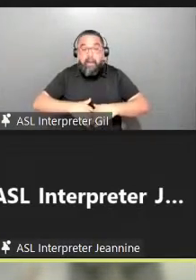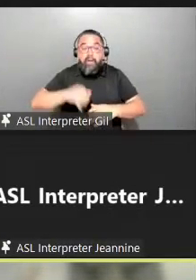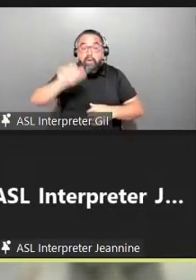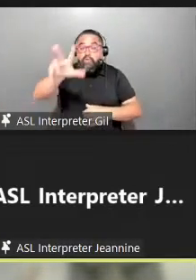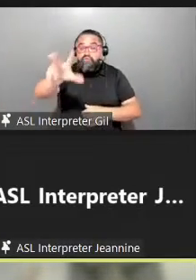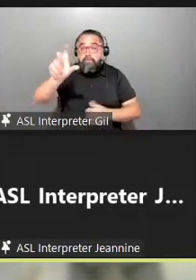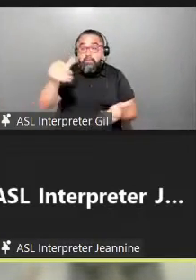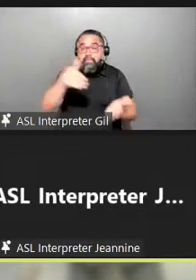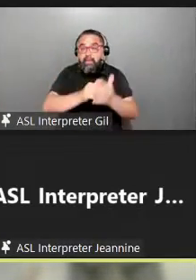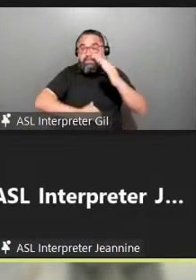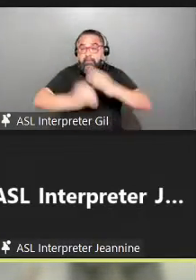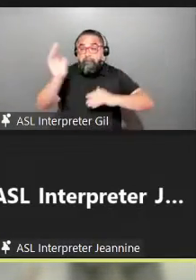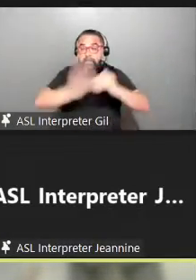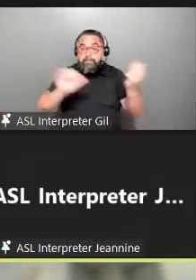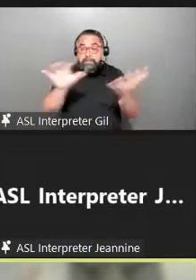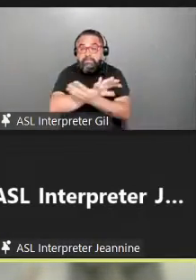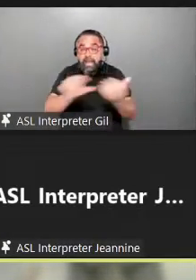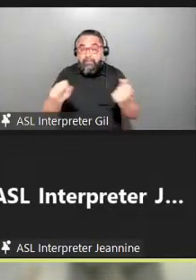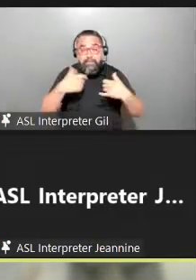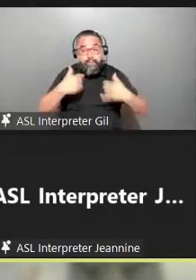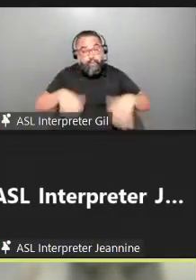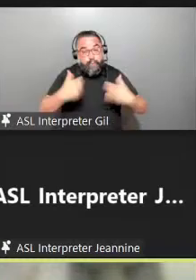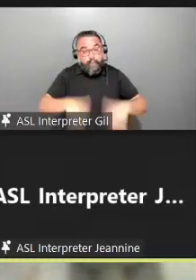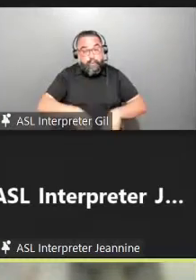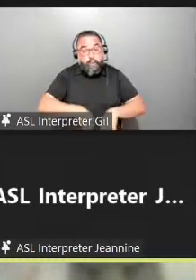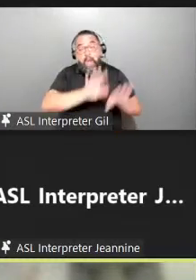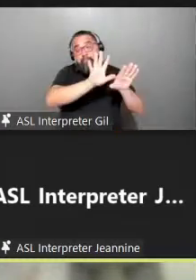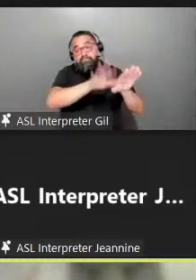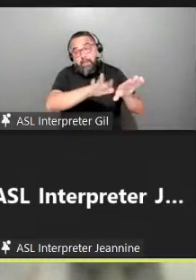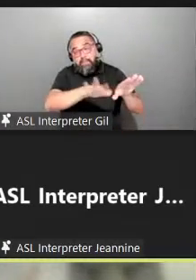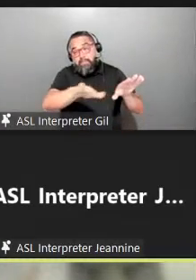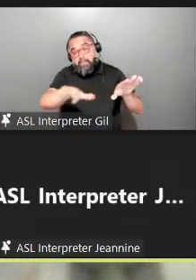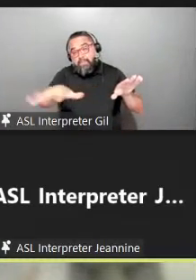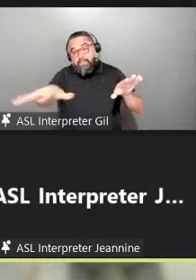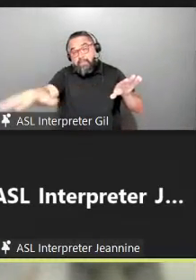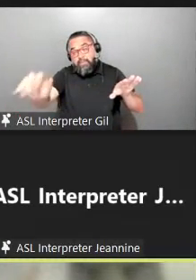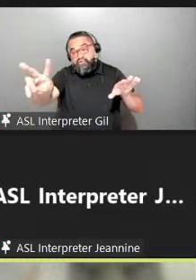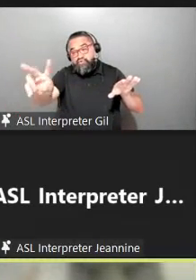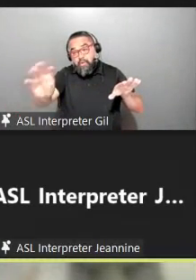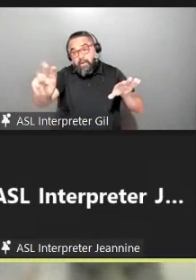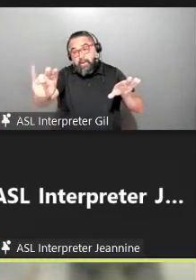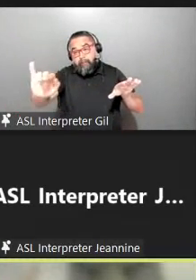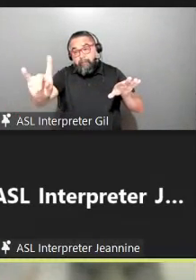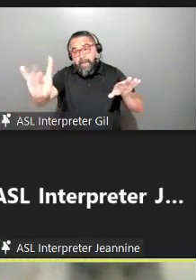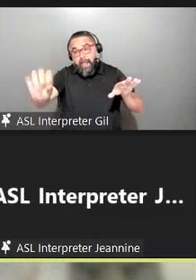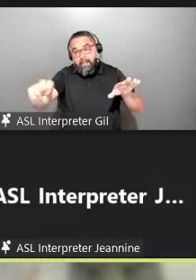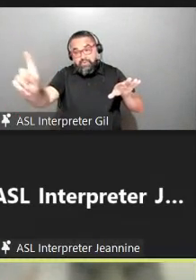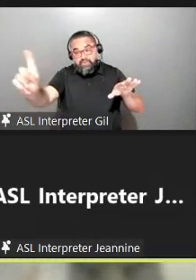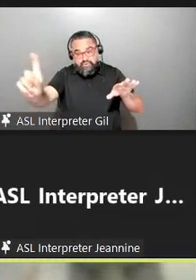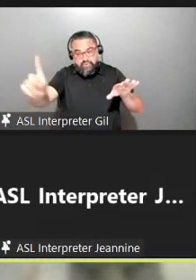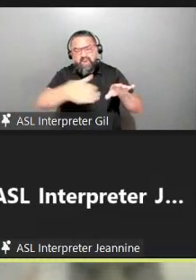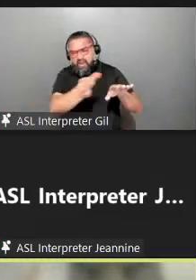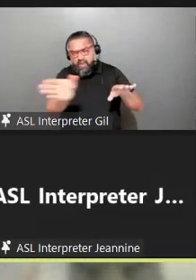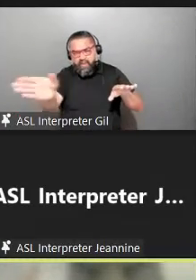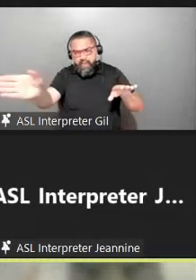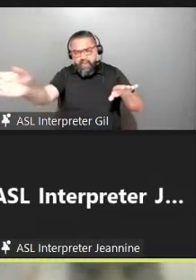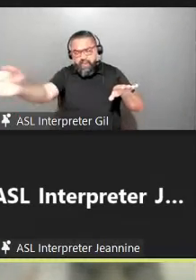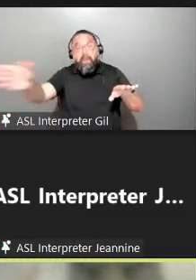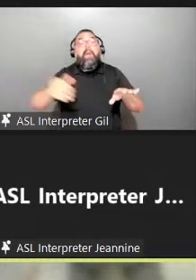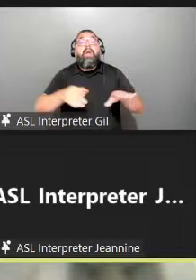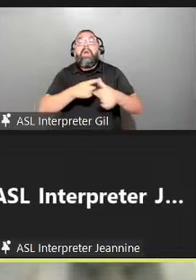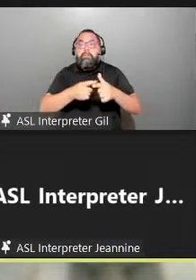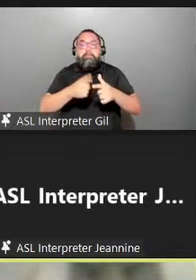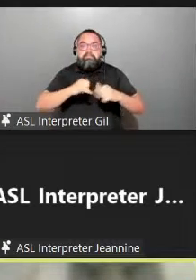travels 200 miles northwest along the San Andreas Fault. Violent shaking lasting as long as 2 minutes in some